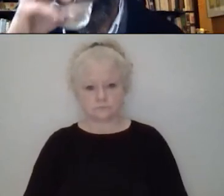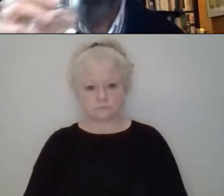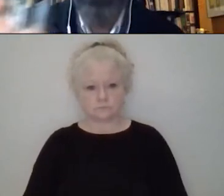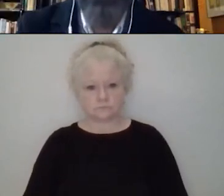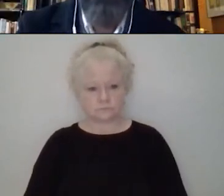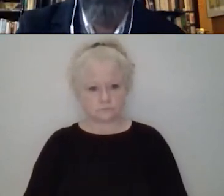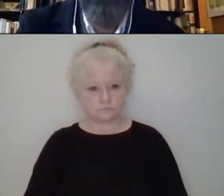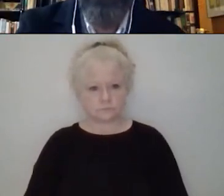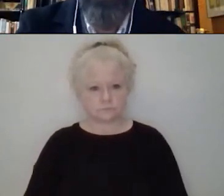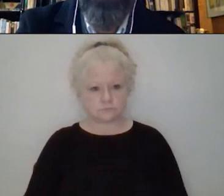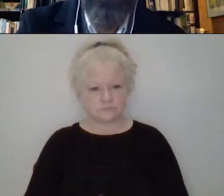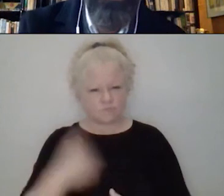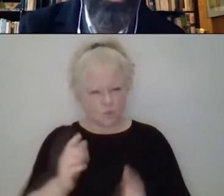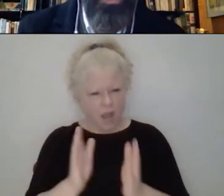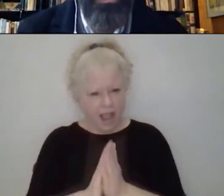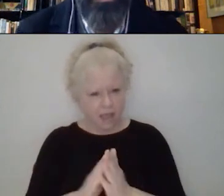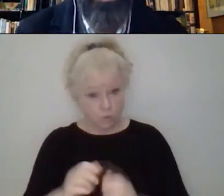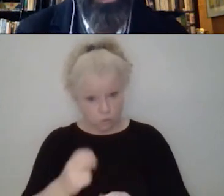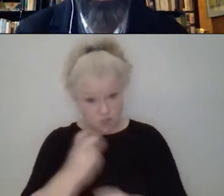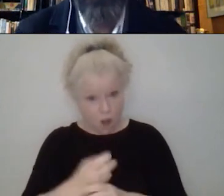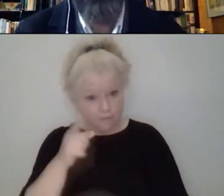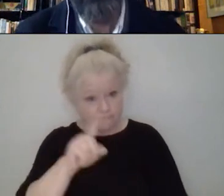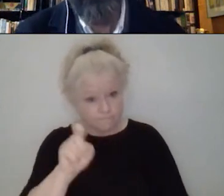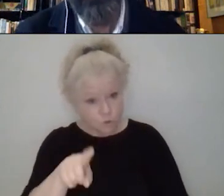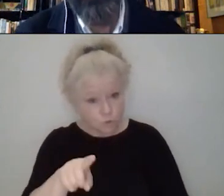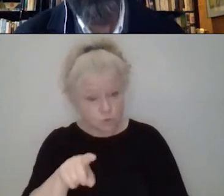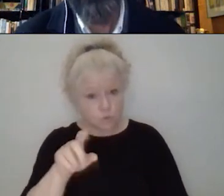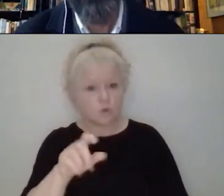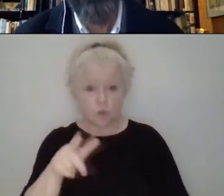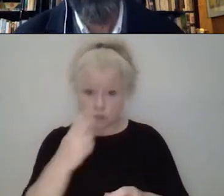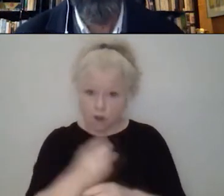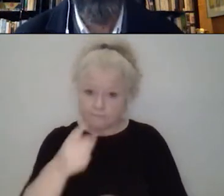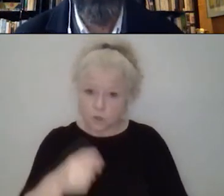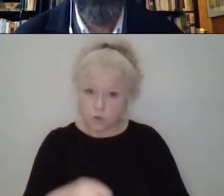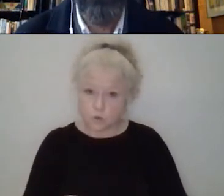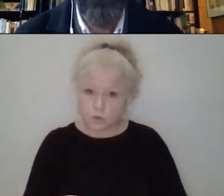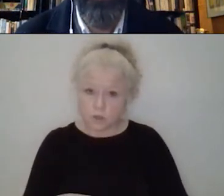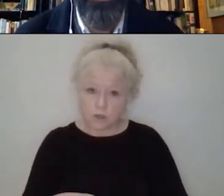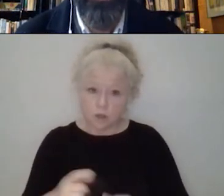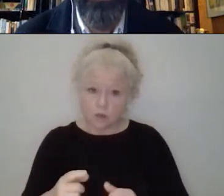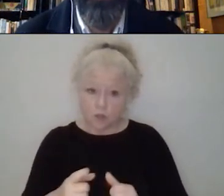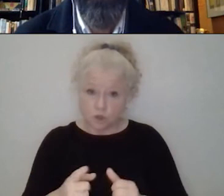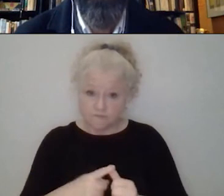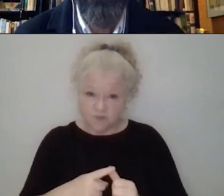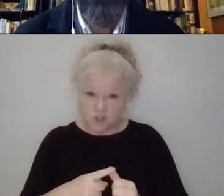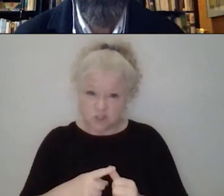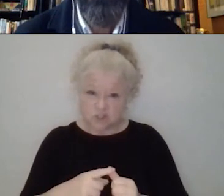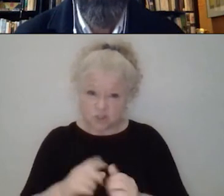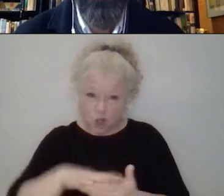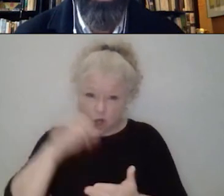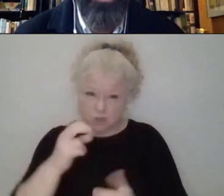But meanwhile, someone was asking, was it hard for you, like, to grasp when you were first learning? Was it